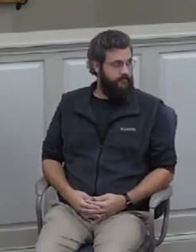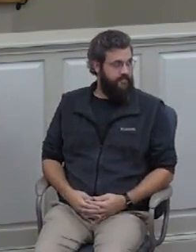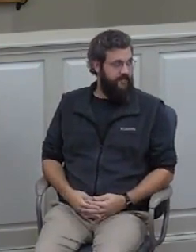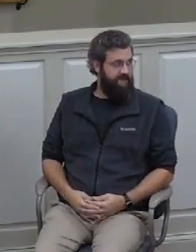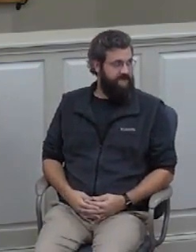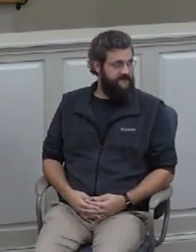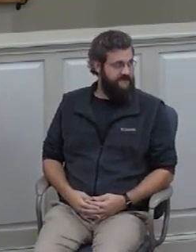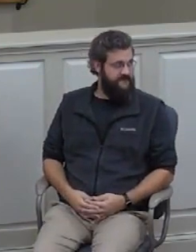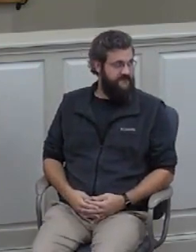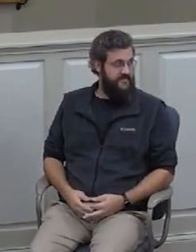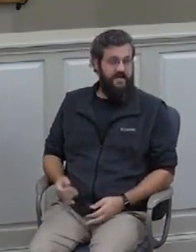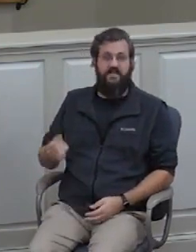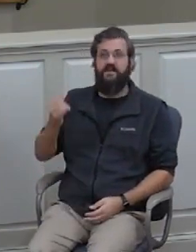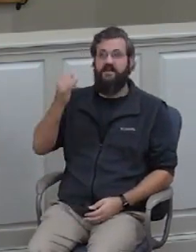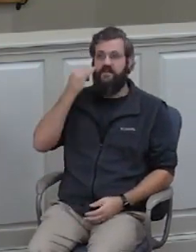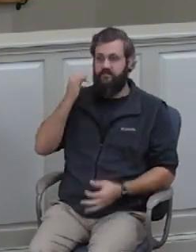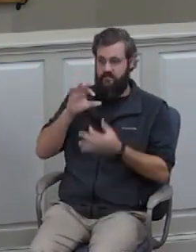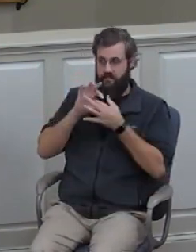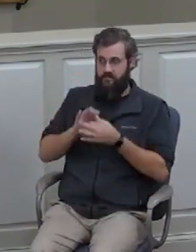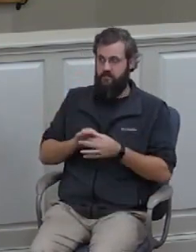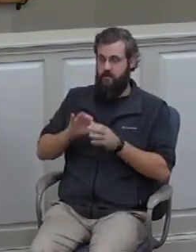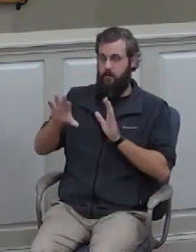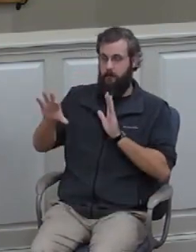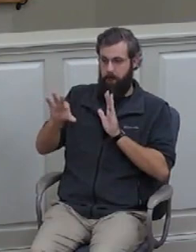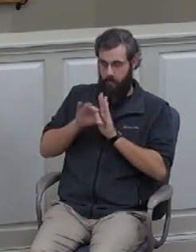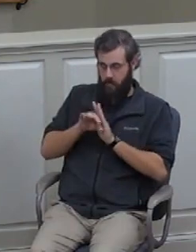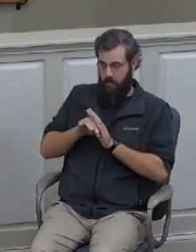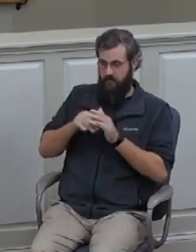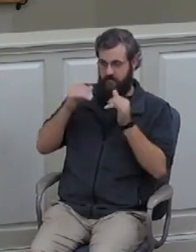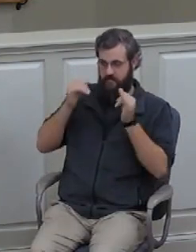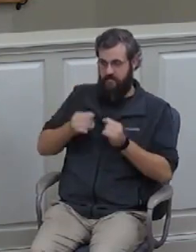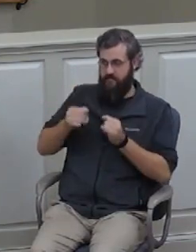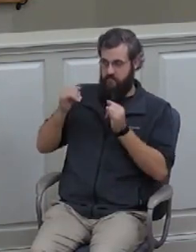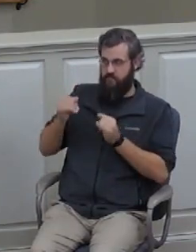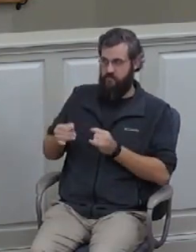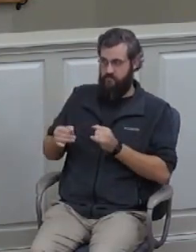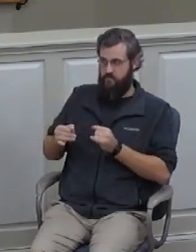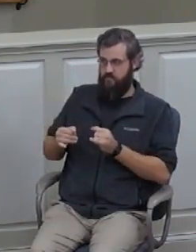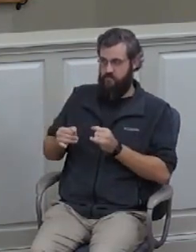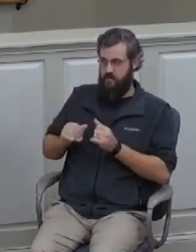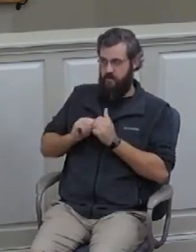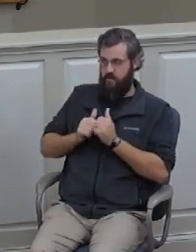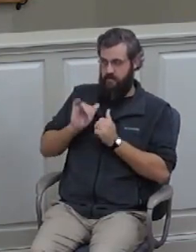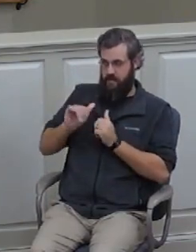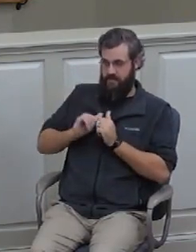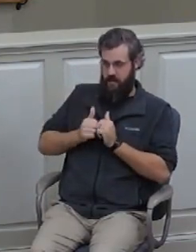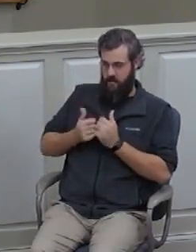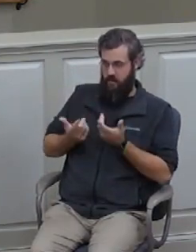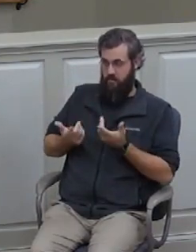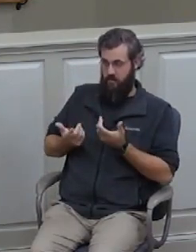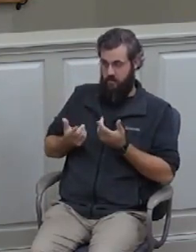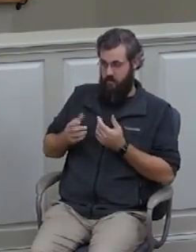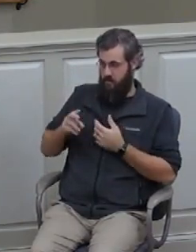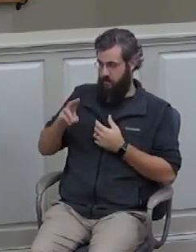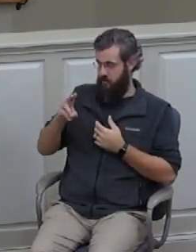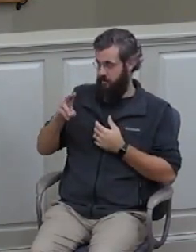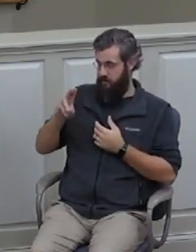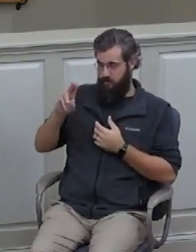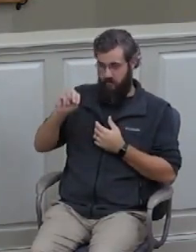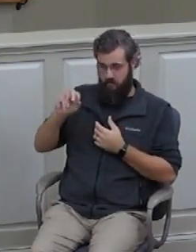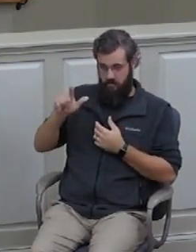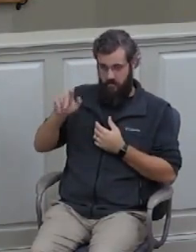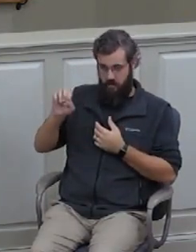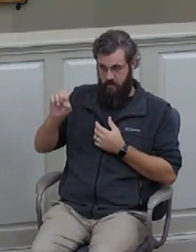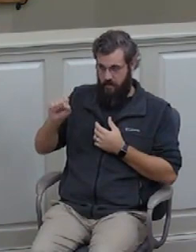If it deals with the appointment of an individual is the way the exception reads. So unless you are looking